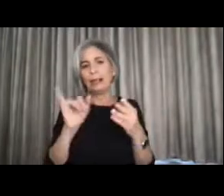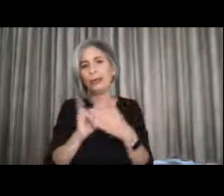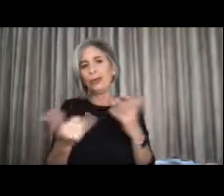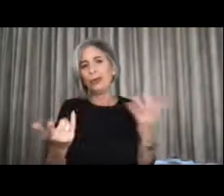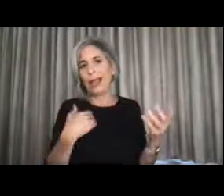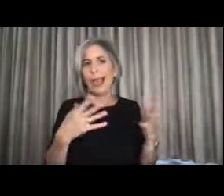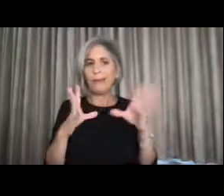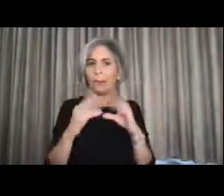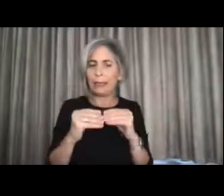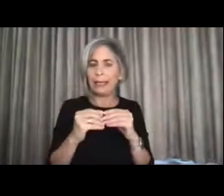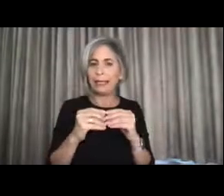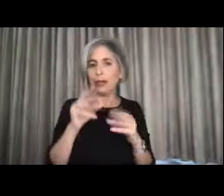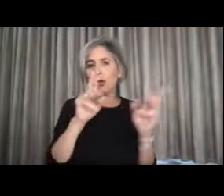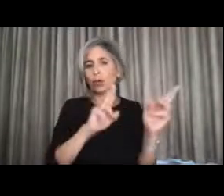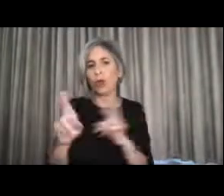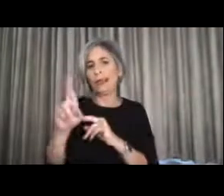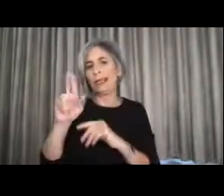ready.gov.